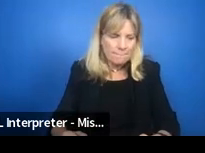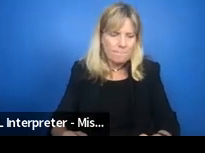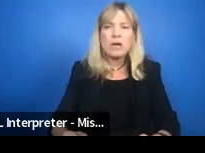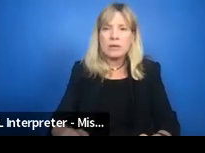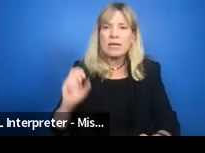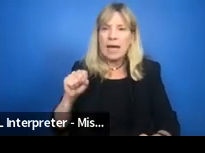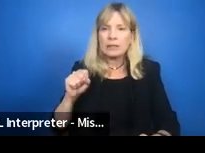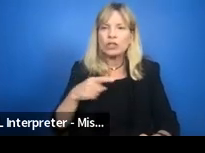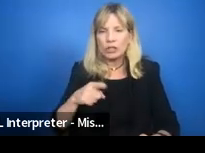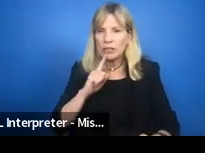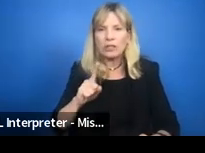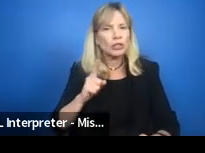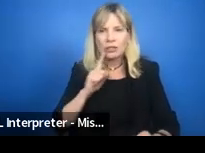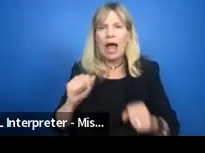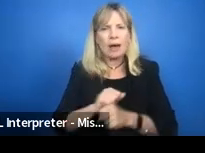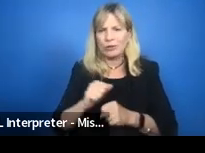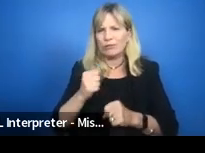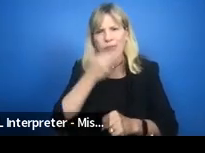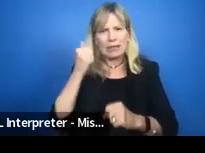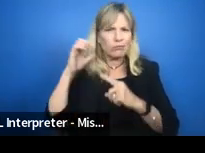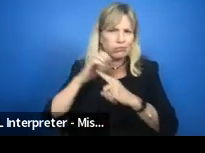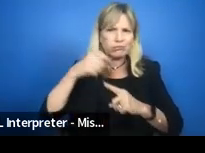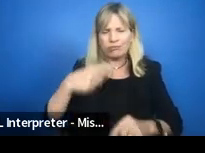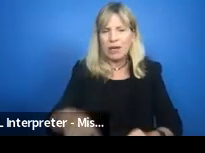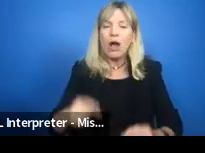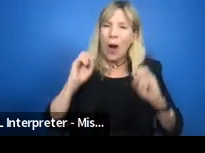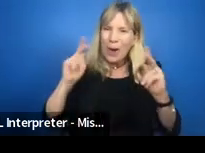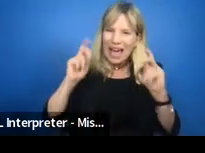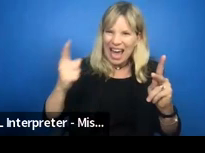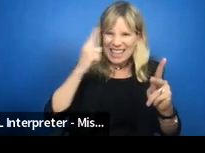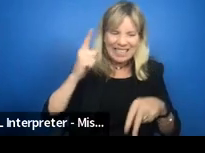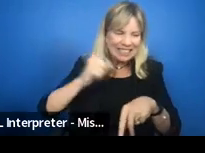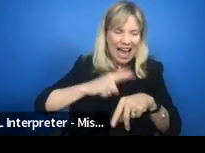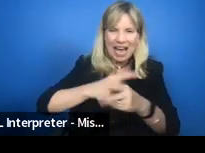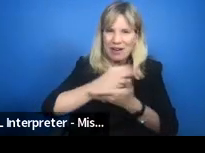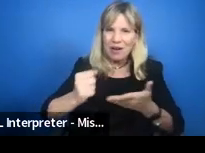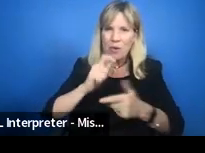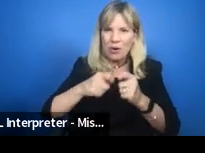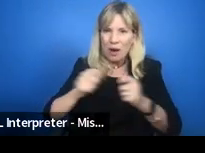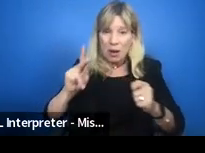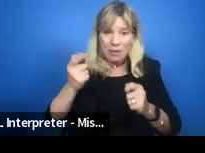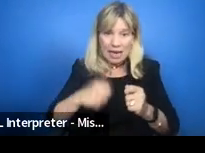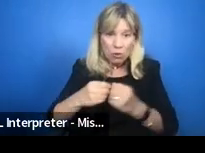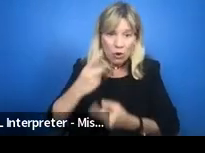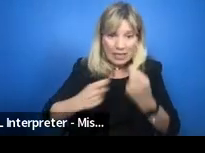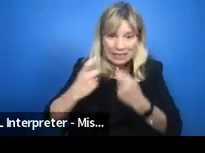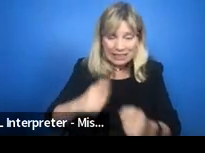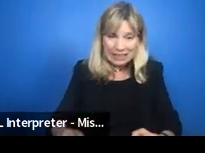Yes, she is, Peter. She's absolutely the best. All right, I think we're going to wrap up unless there's any more questions.